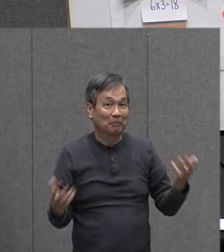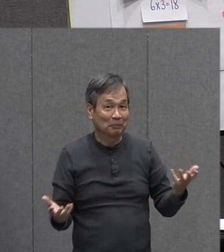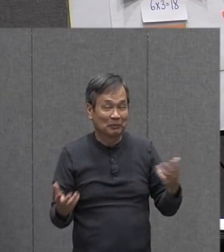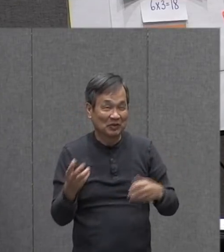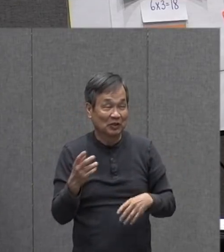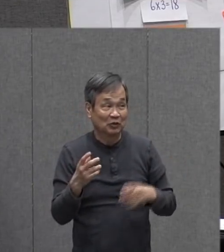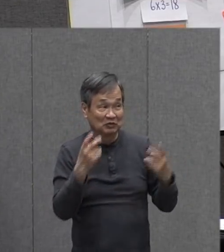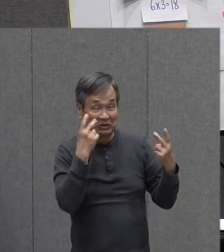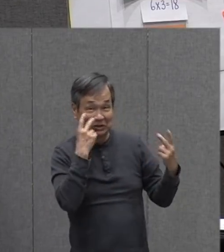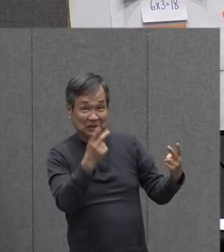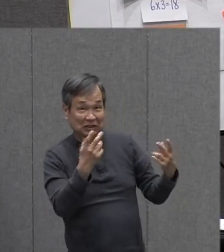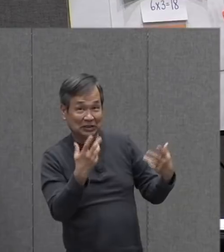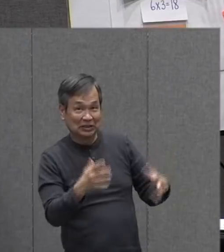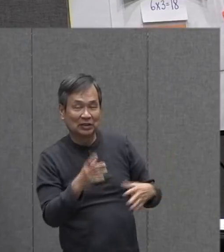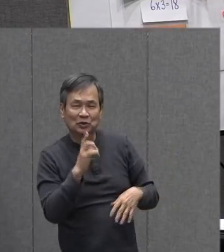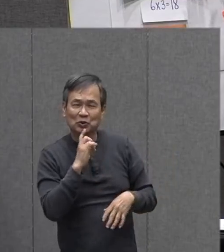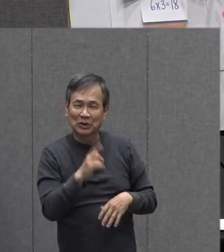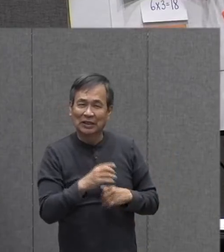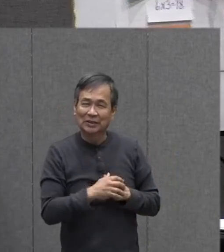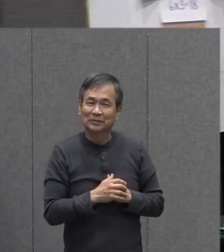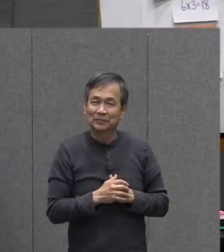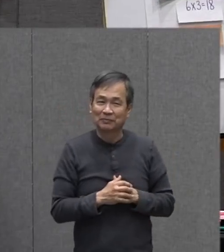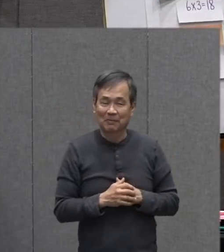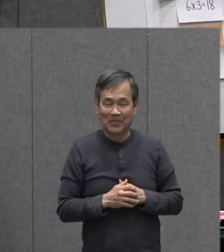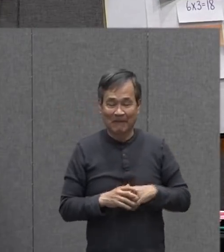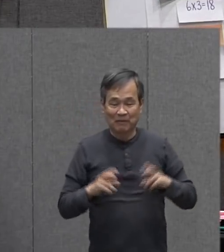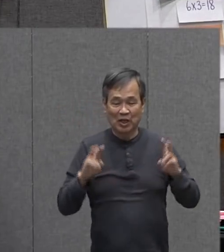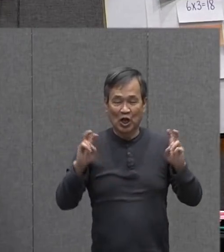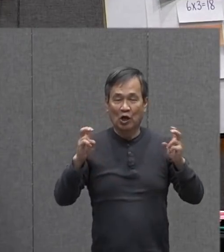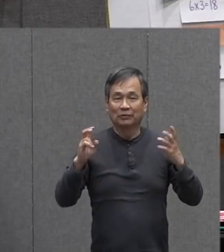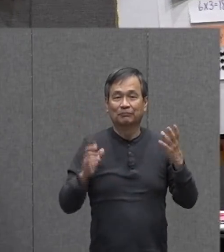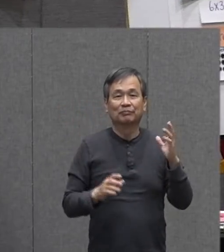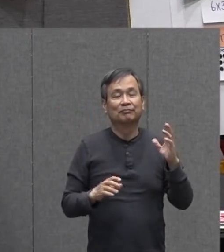12. 12 bottles in all. So you can go